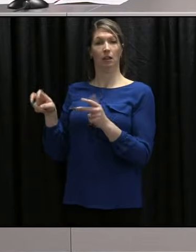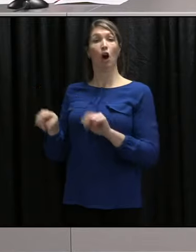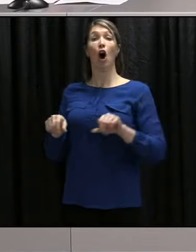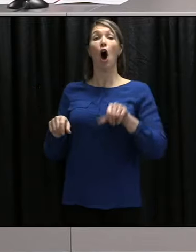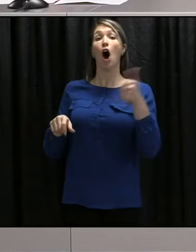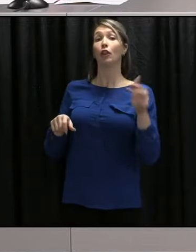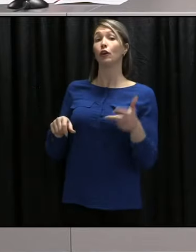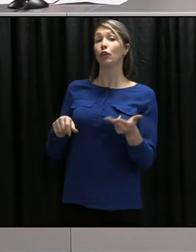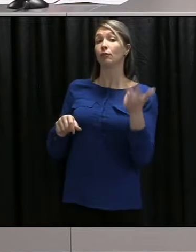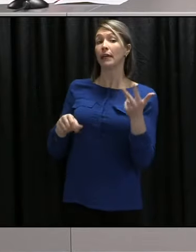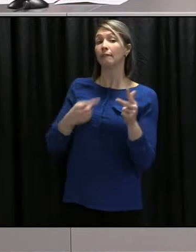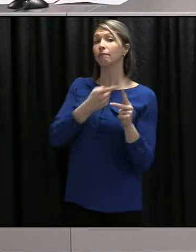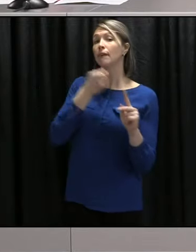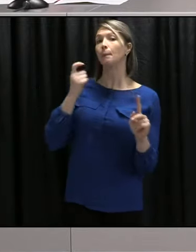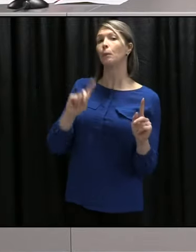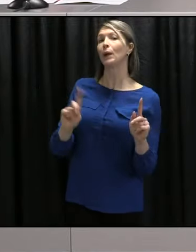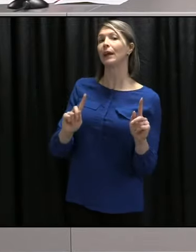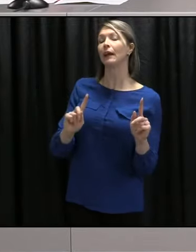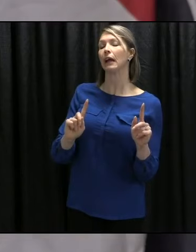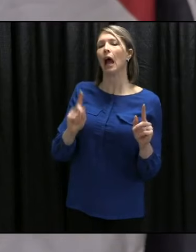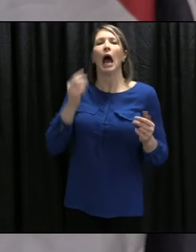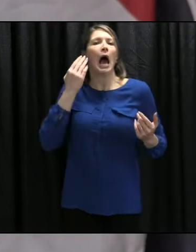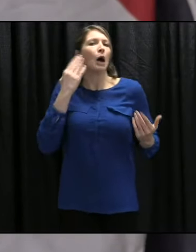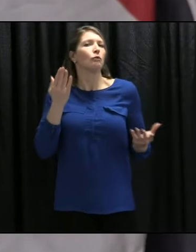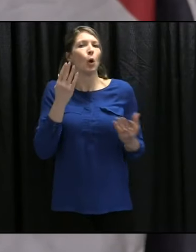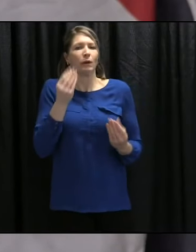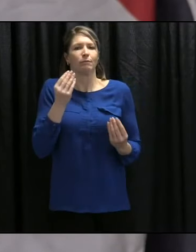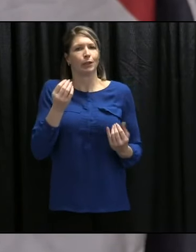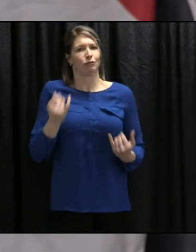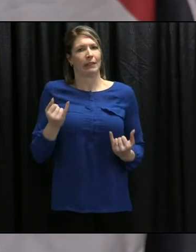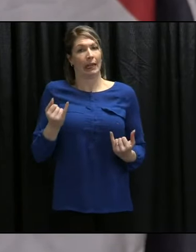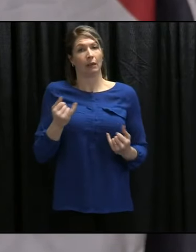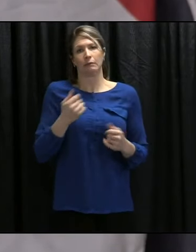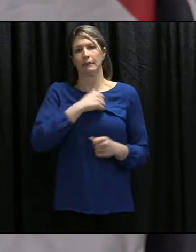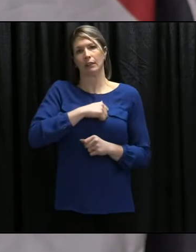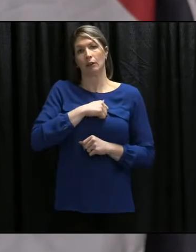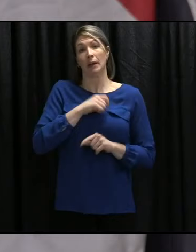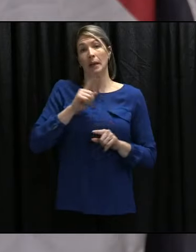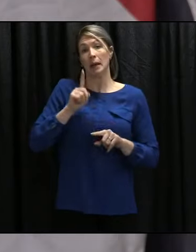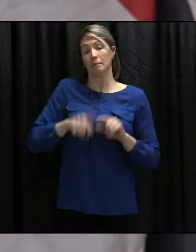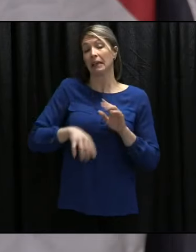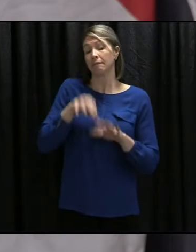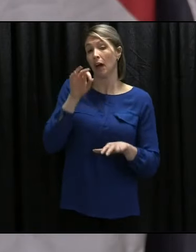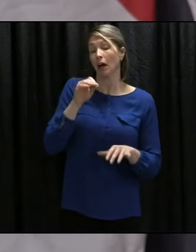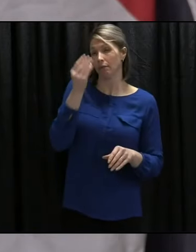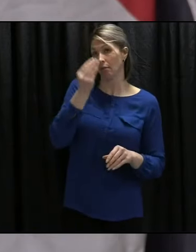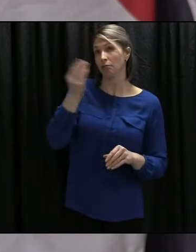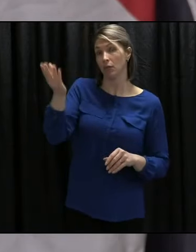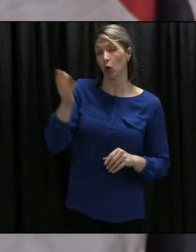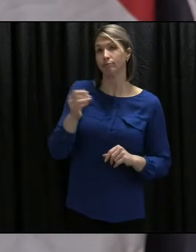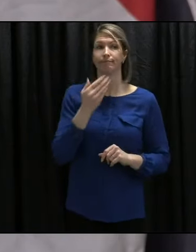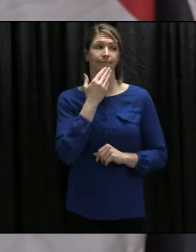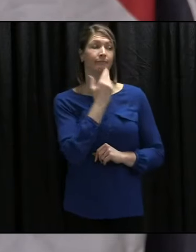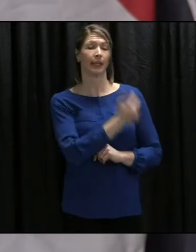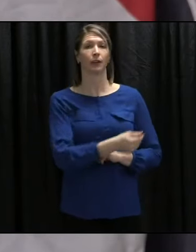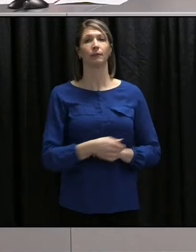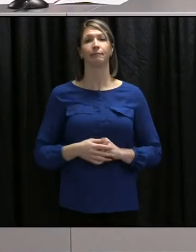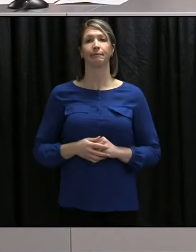I don't have that information in front of me right now, but we can certainly get that for you if you want. Thank you.